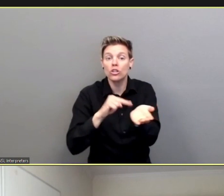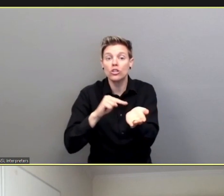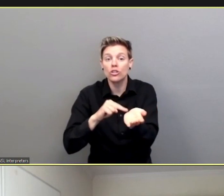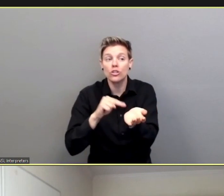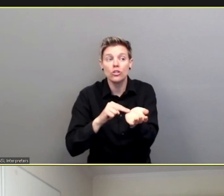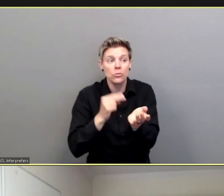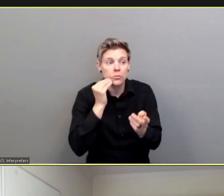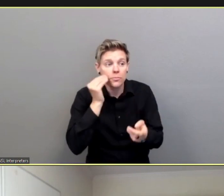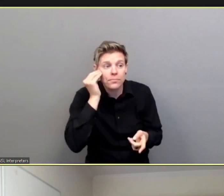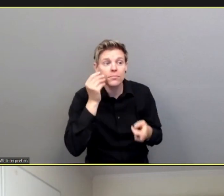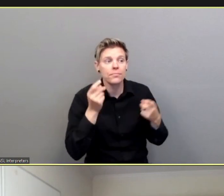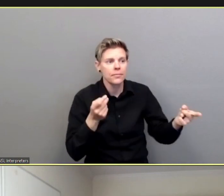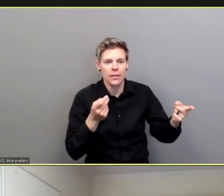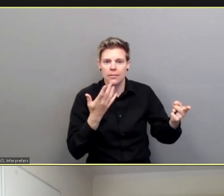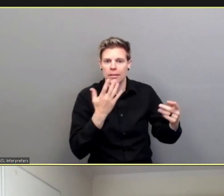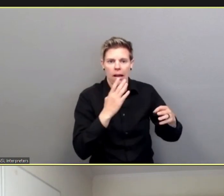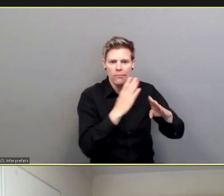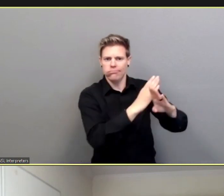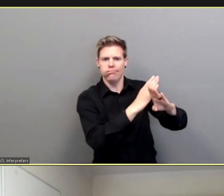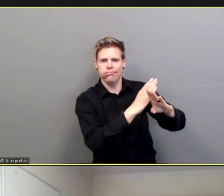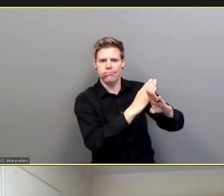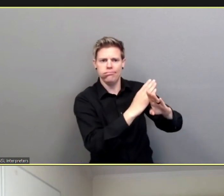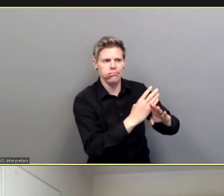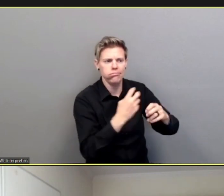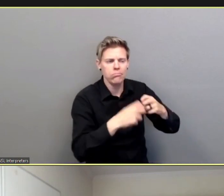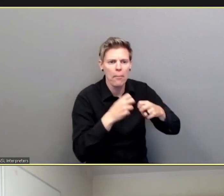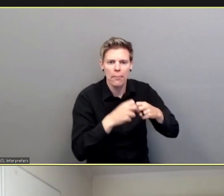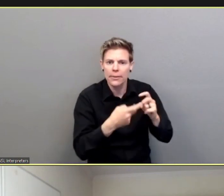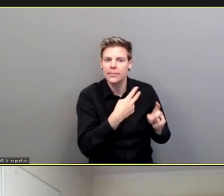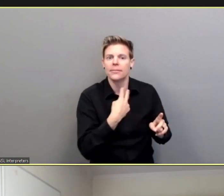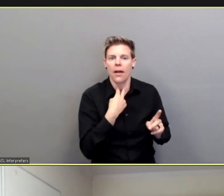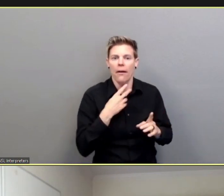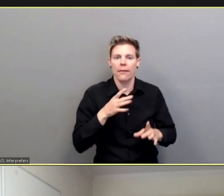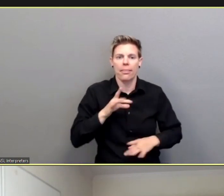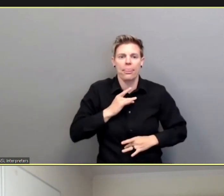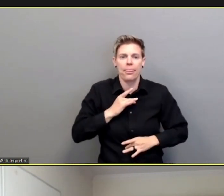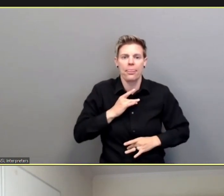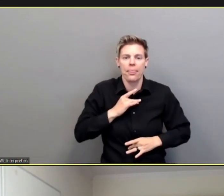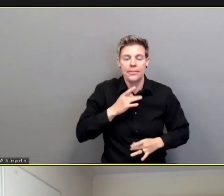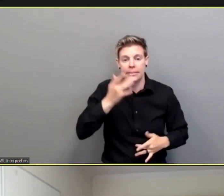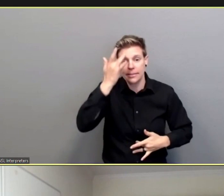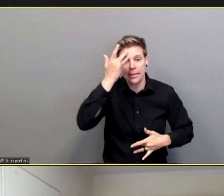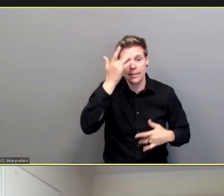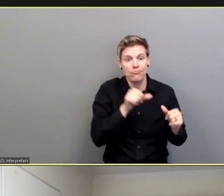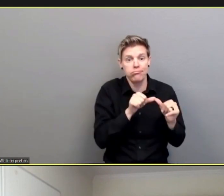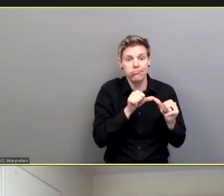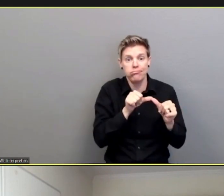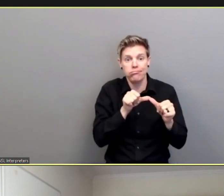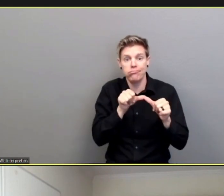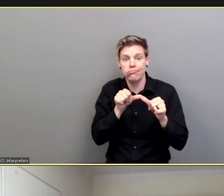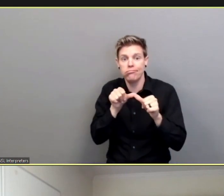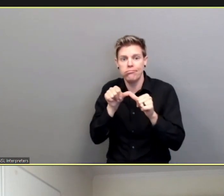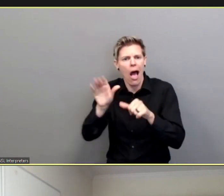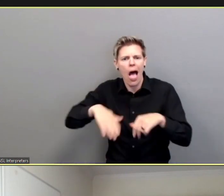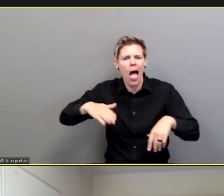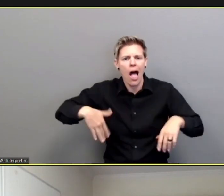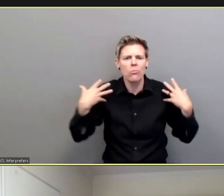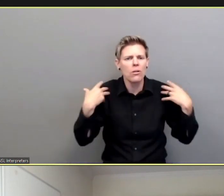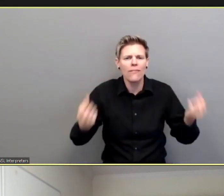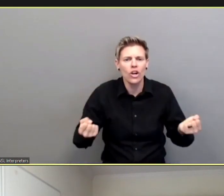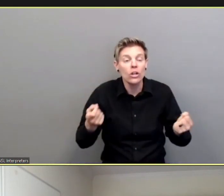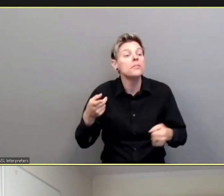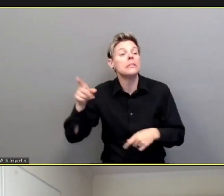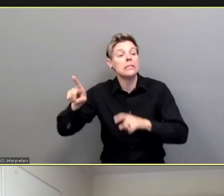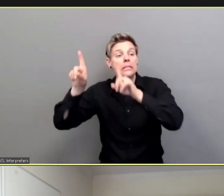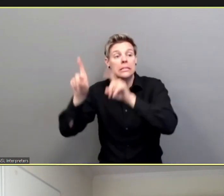description. So it can be very difficult without adding genomic sequencing information to sort out,